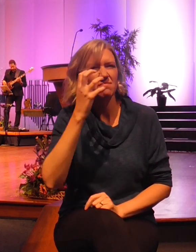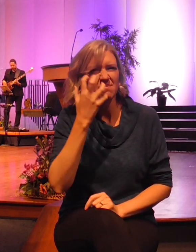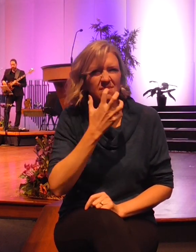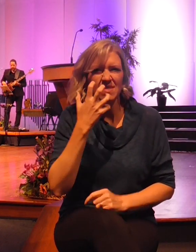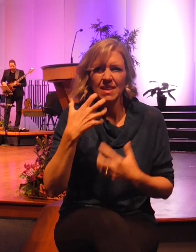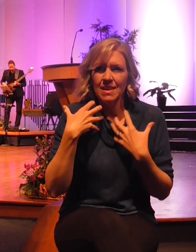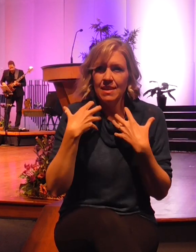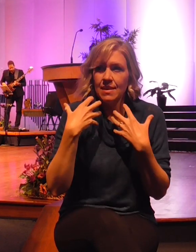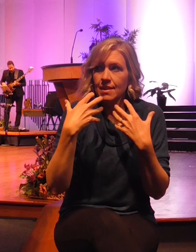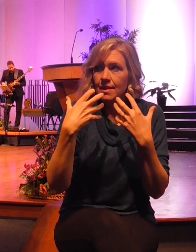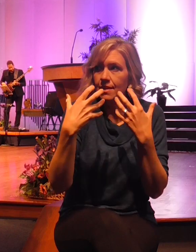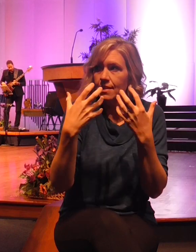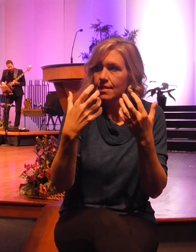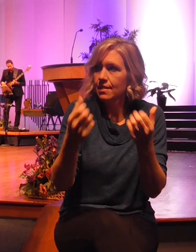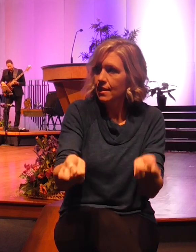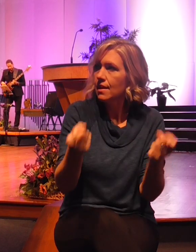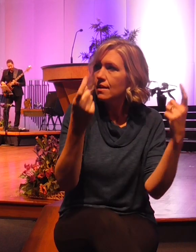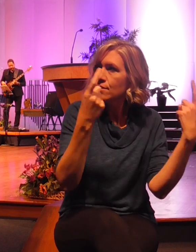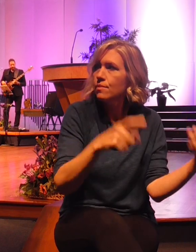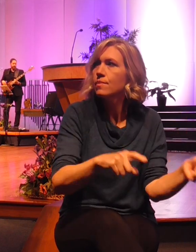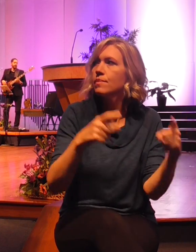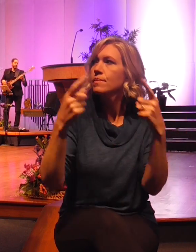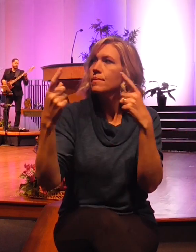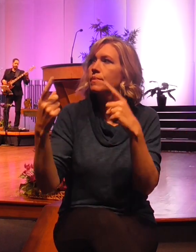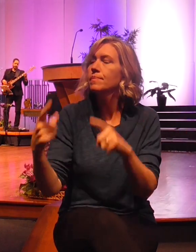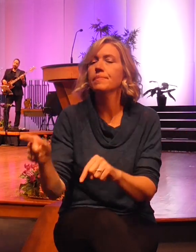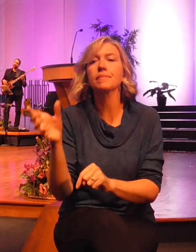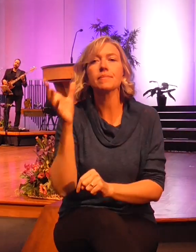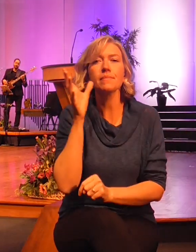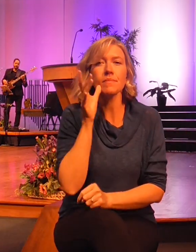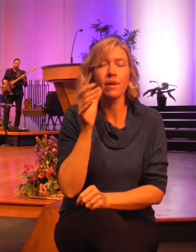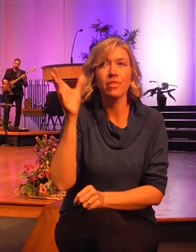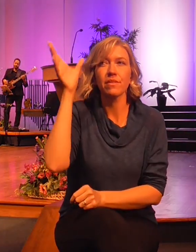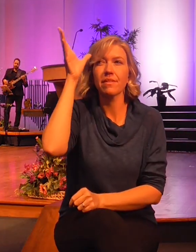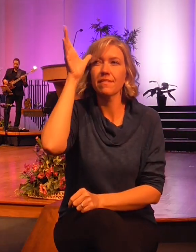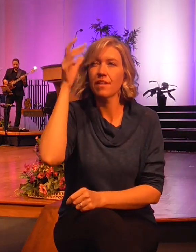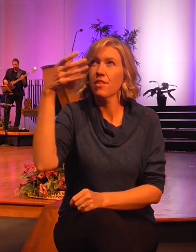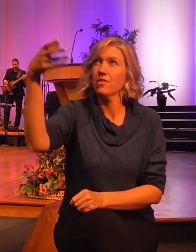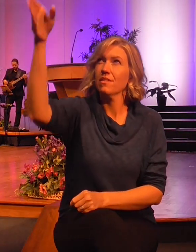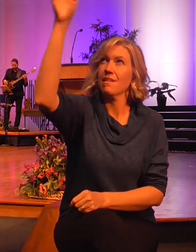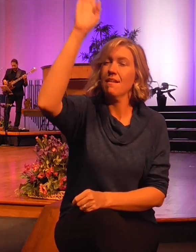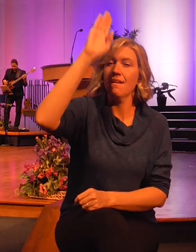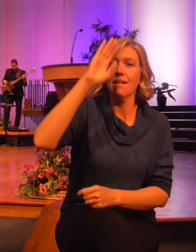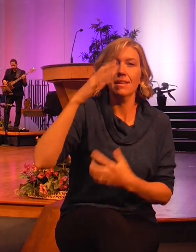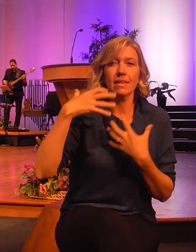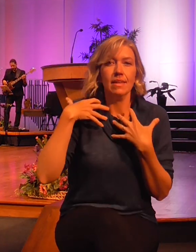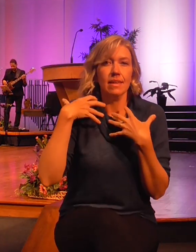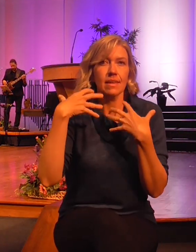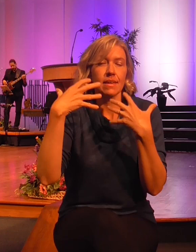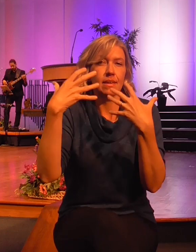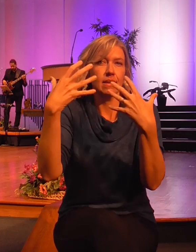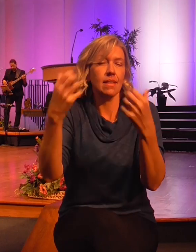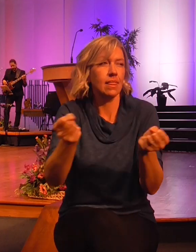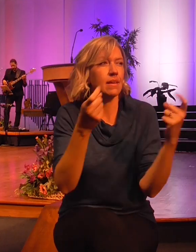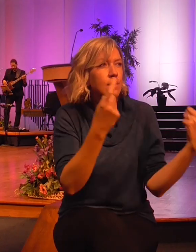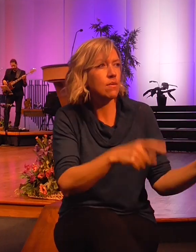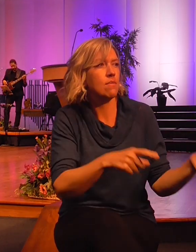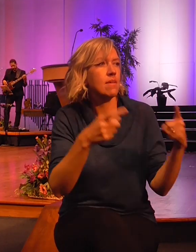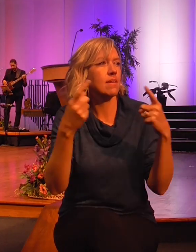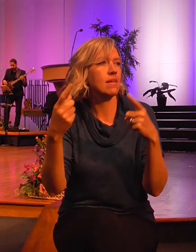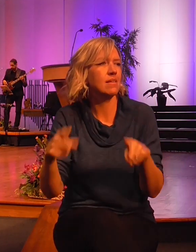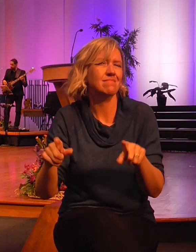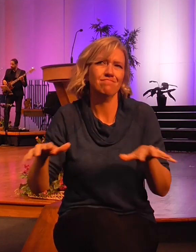a healing going on. Mother, Father, God, there's a healing going